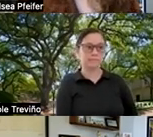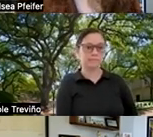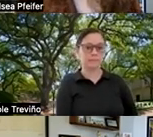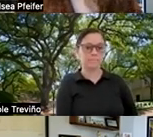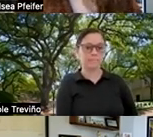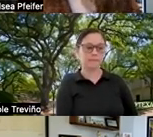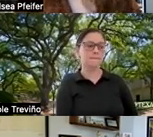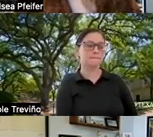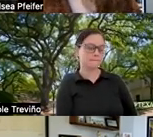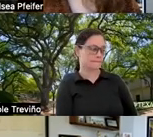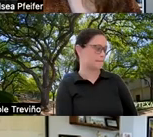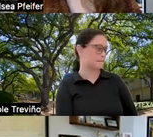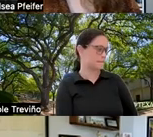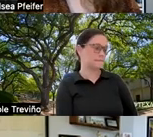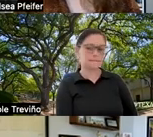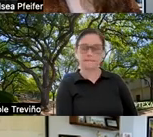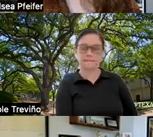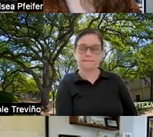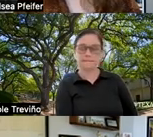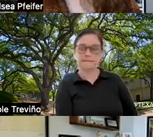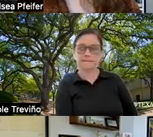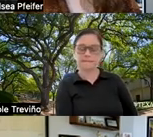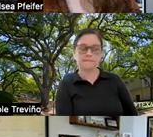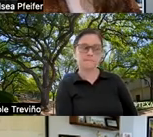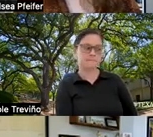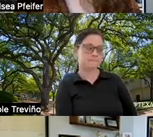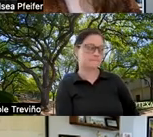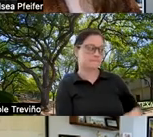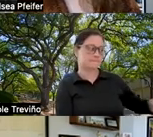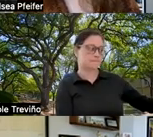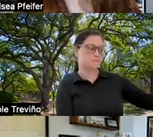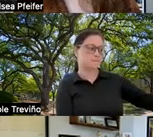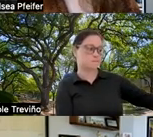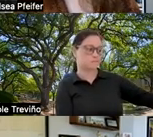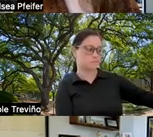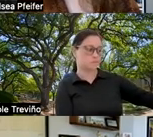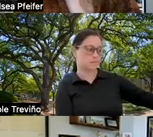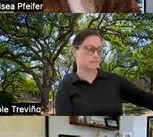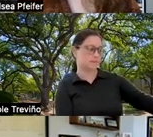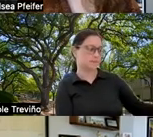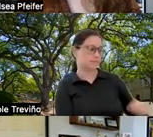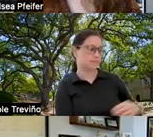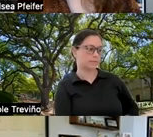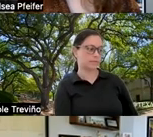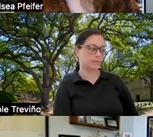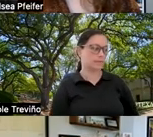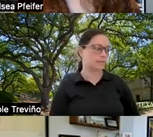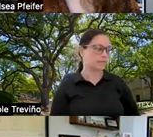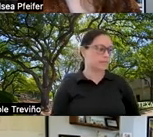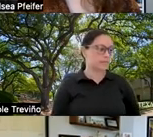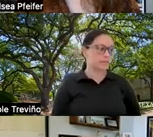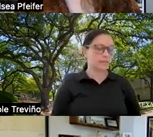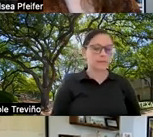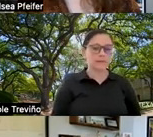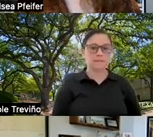month or so and got to hear what your thoughts were about the last strategic planning process. If you were involved, we asked you to